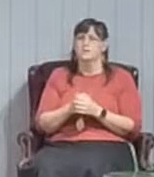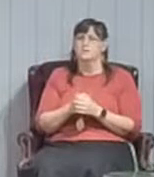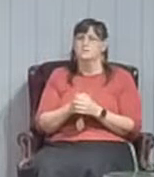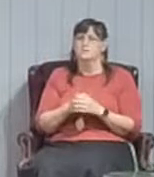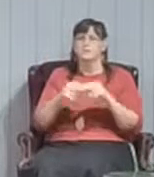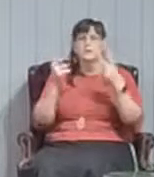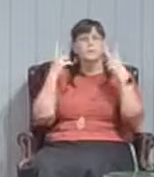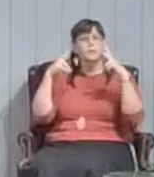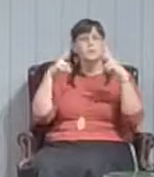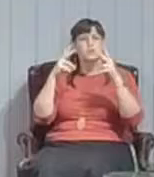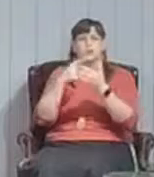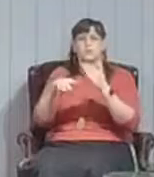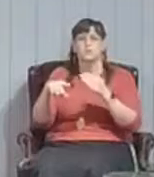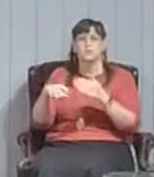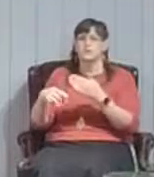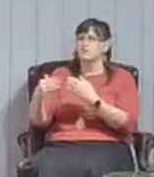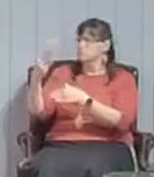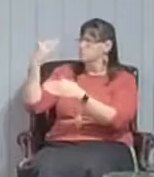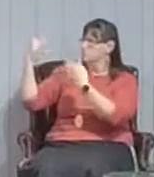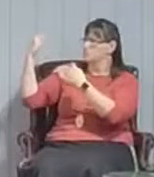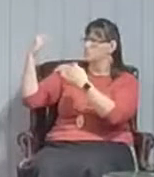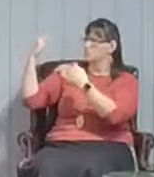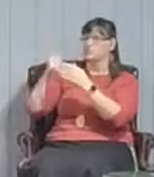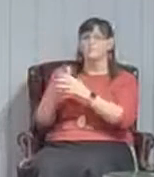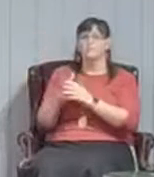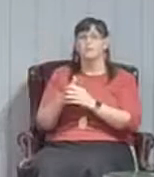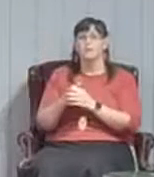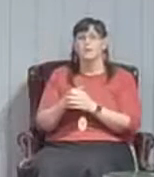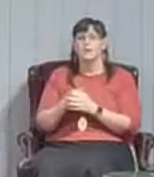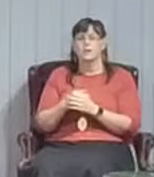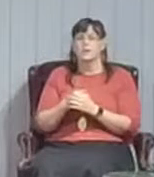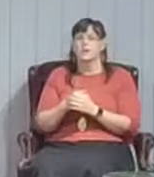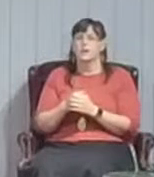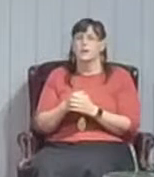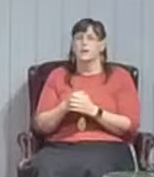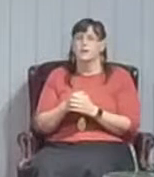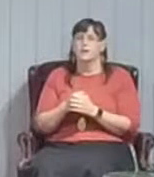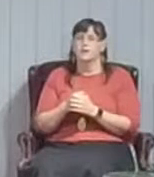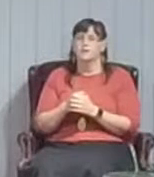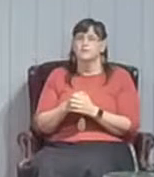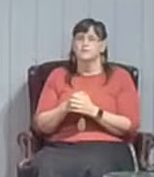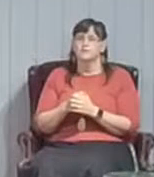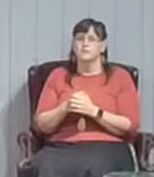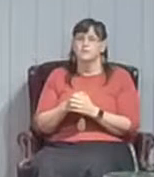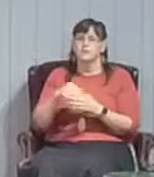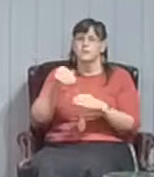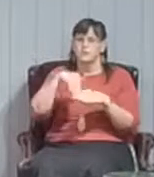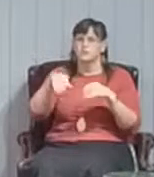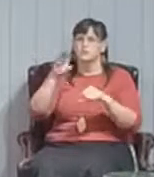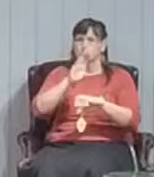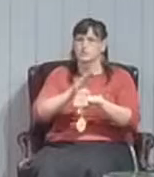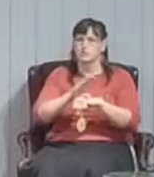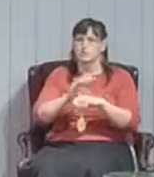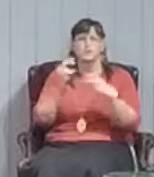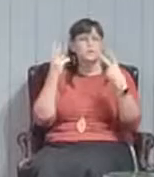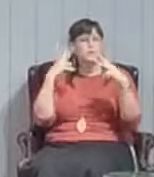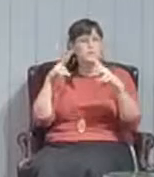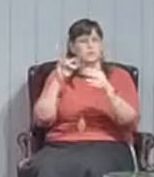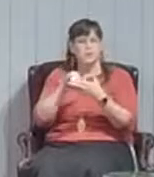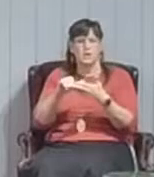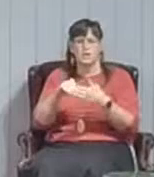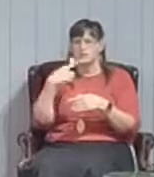and they look at what their fathers did and their forefathers did in church, and they look at that and